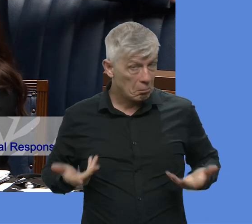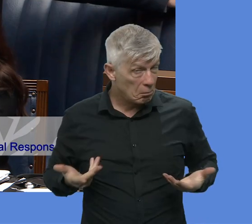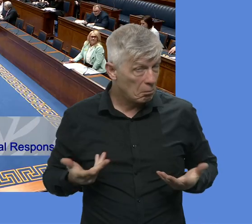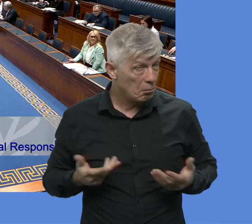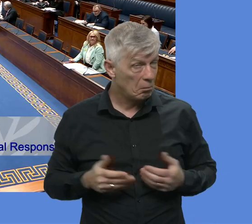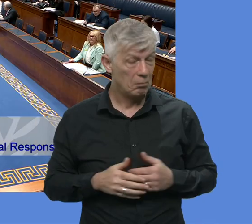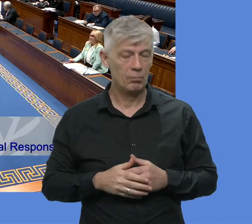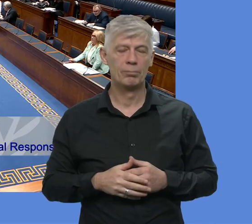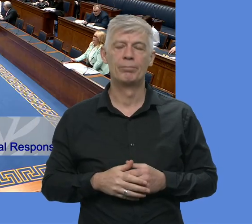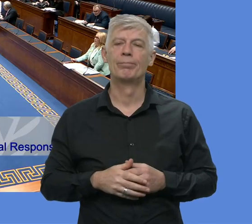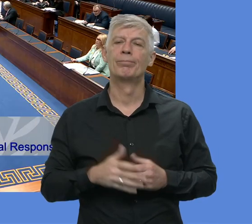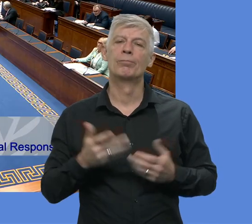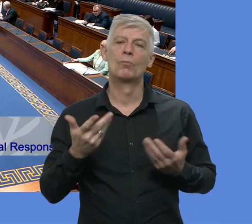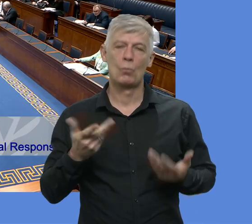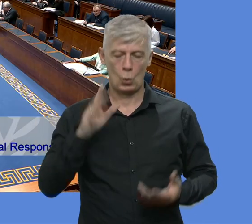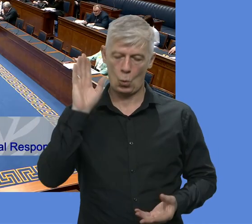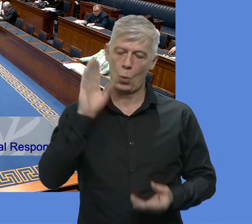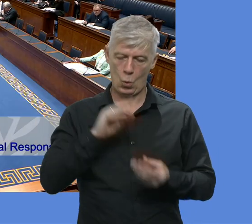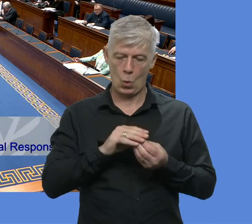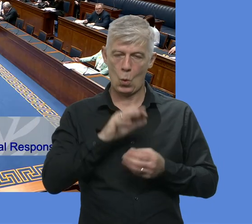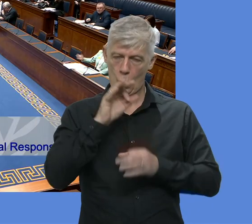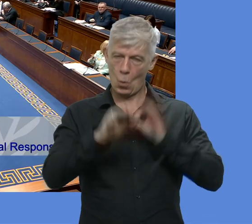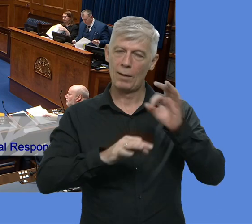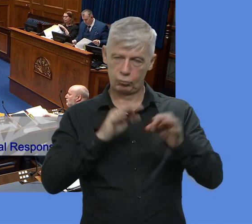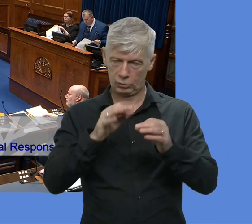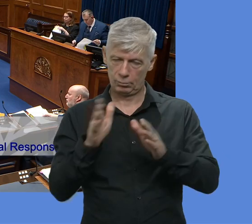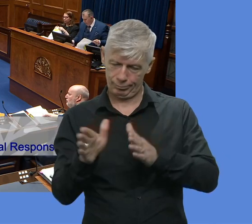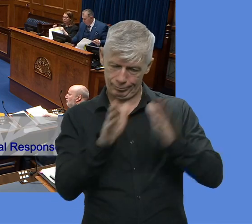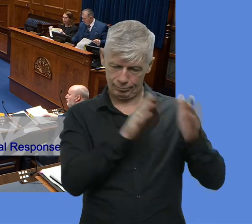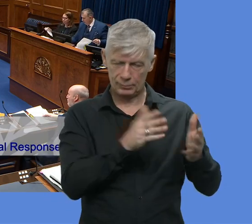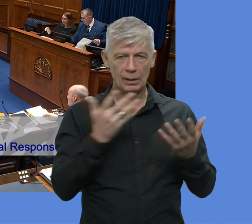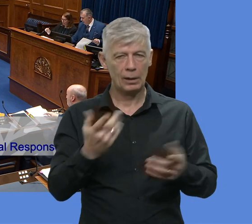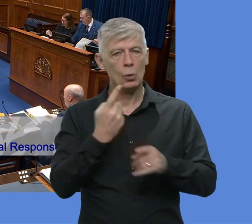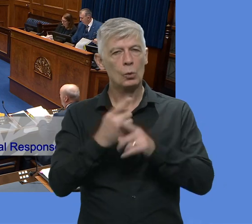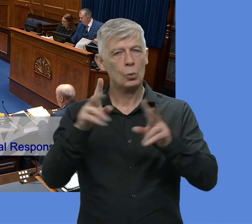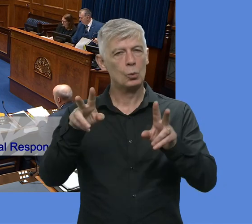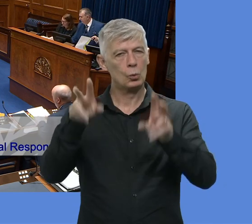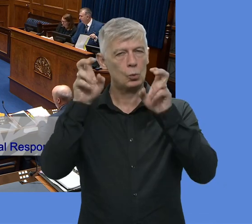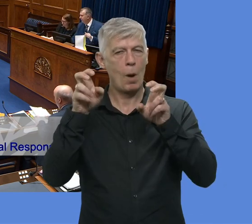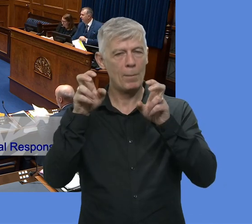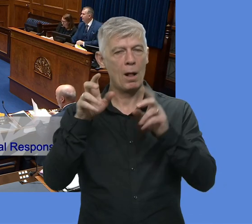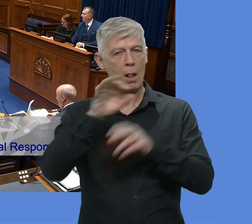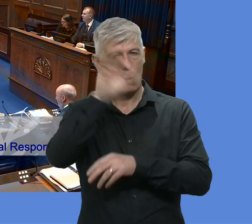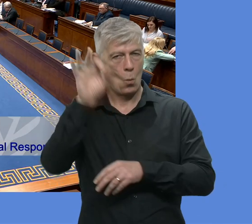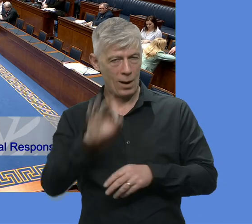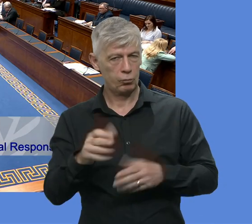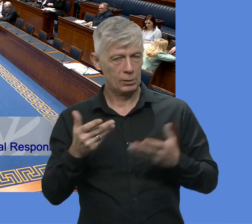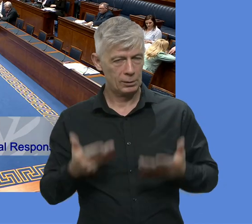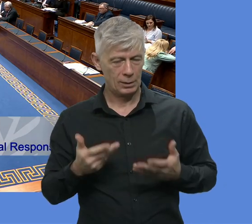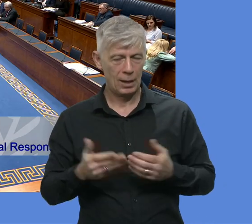That concludes the questions. We move to topical questions, and I call Daniel McCrossan.